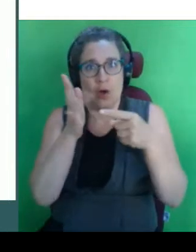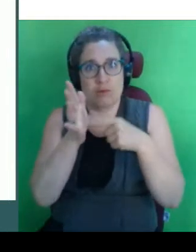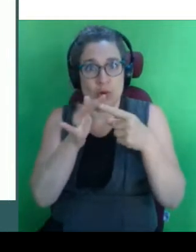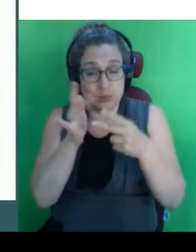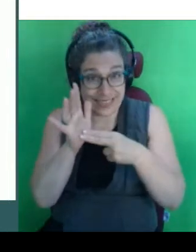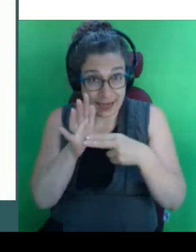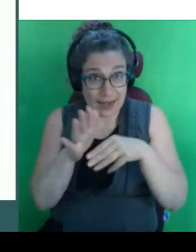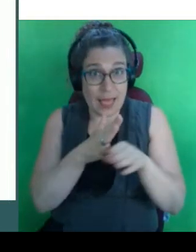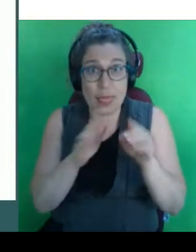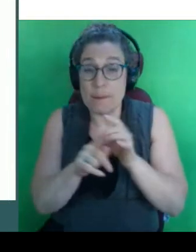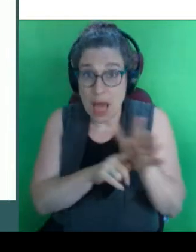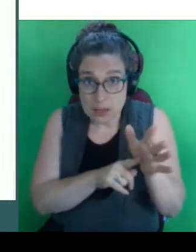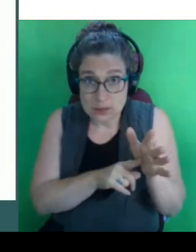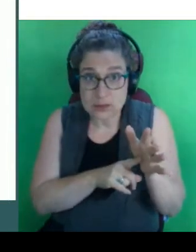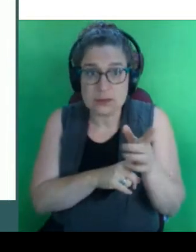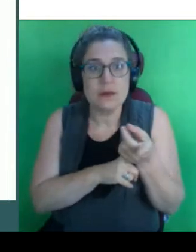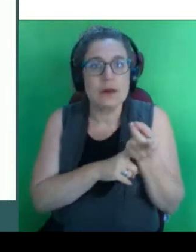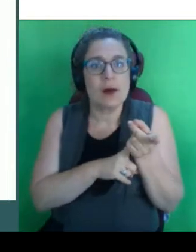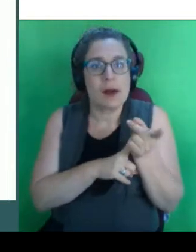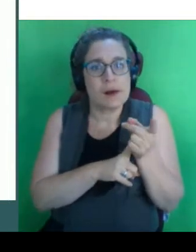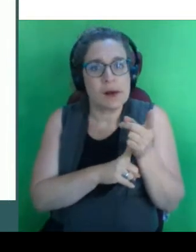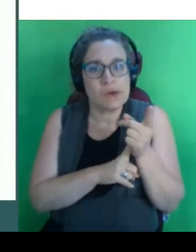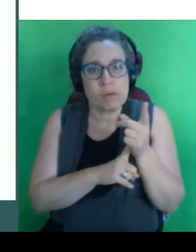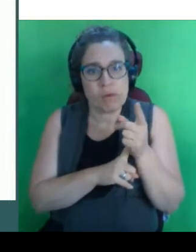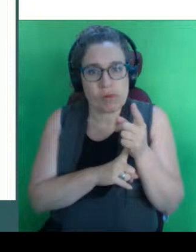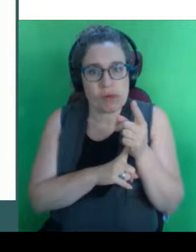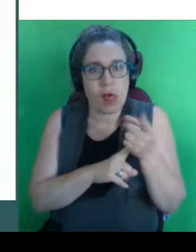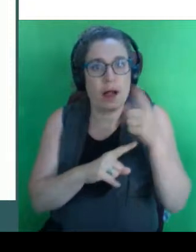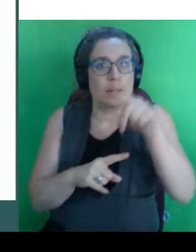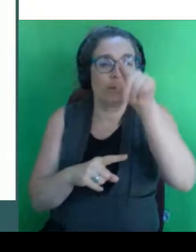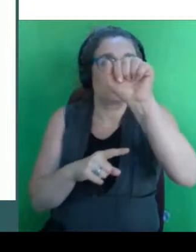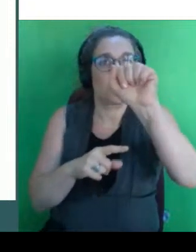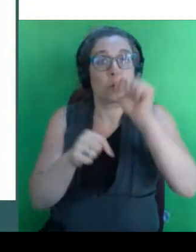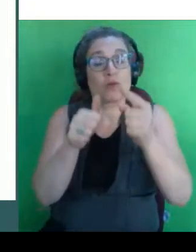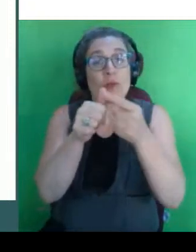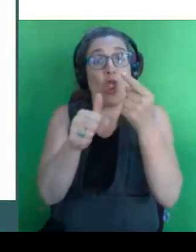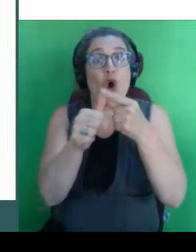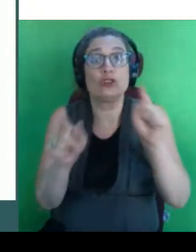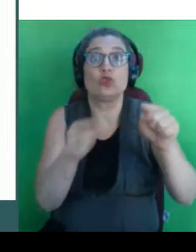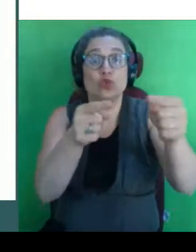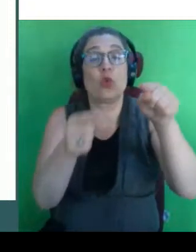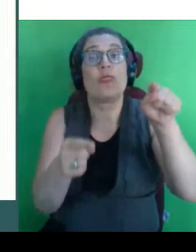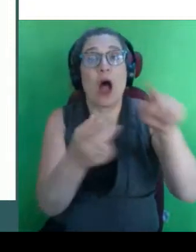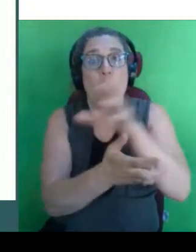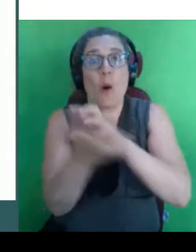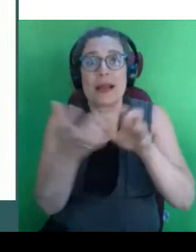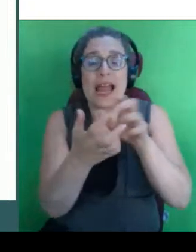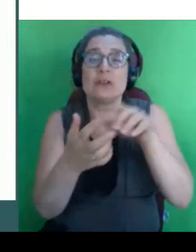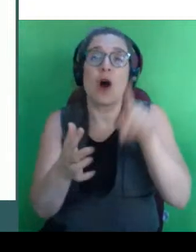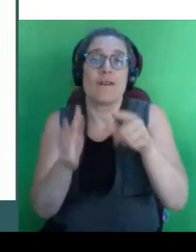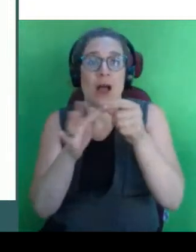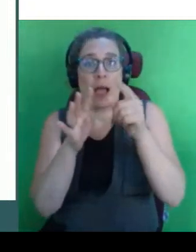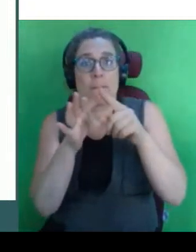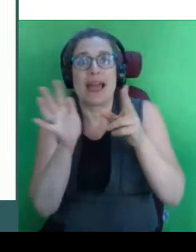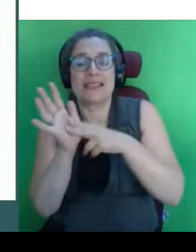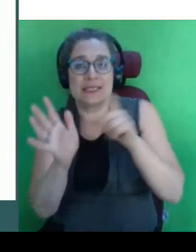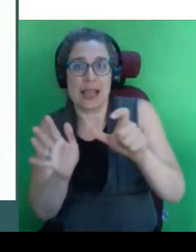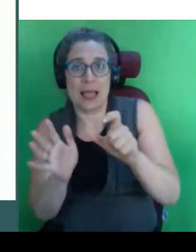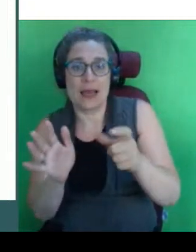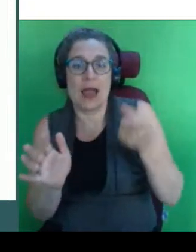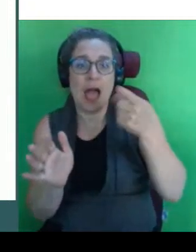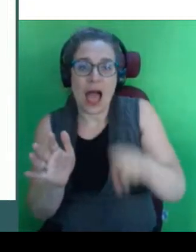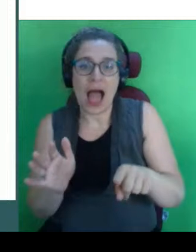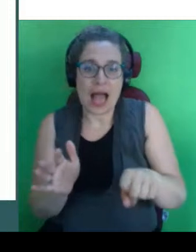stream, and then you're allergic to that combination of penicillin and the self protein, which is